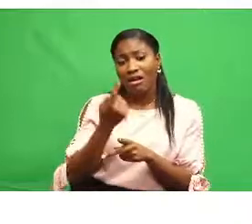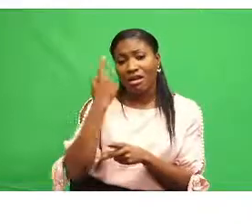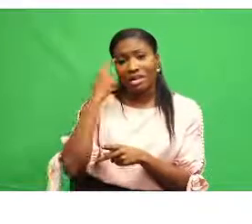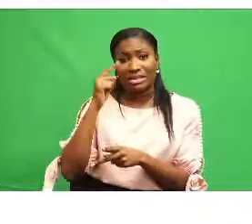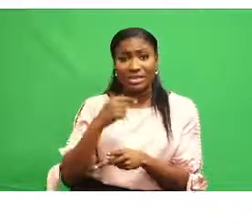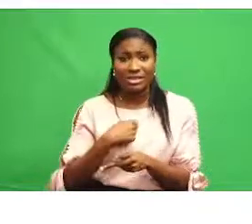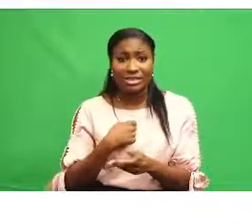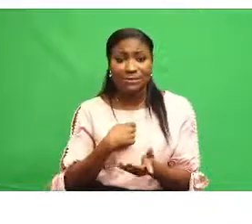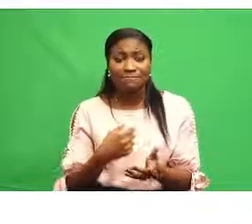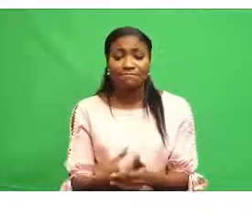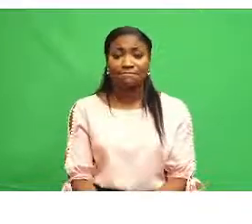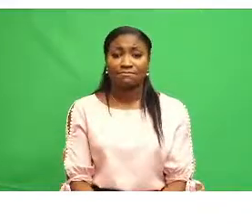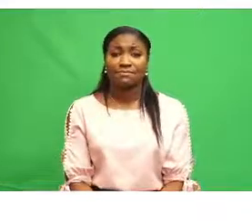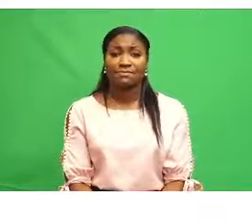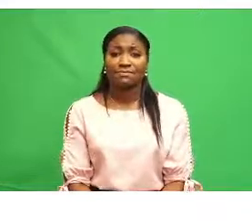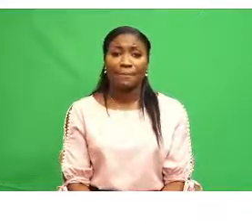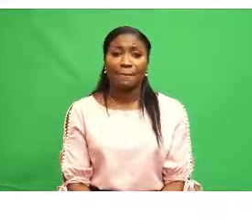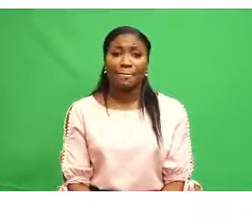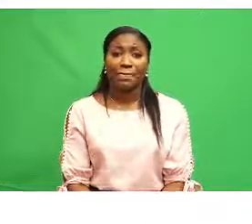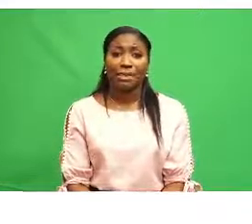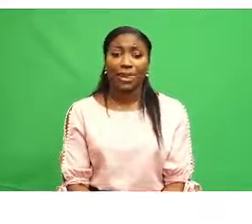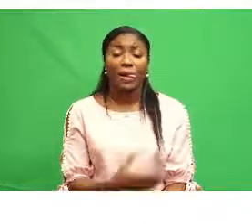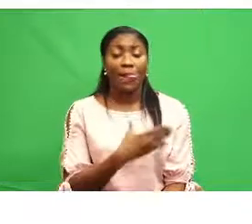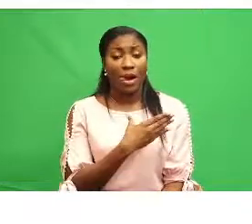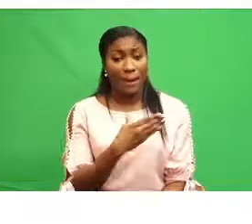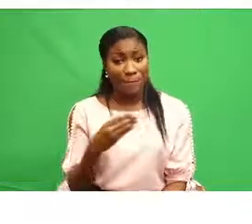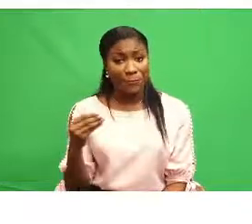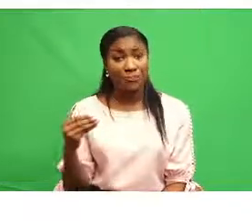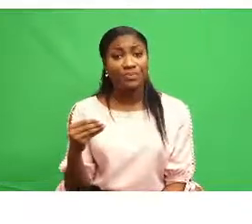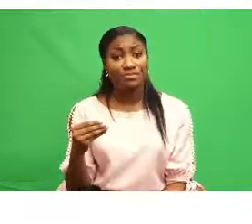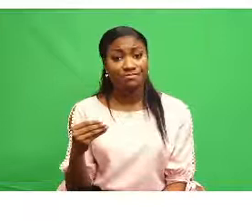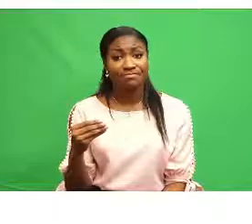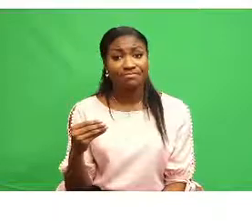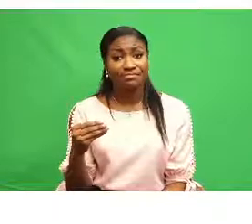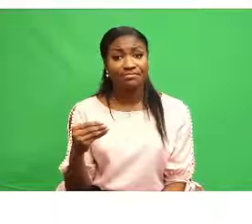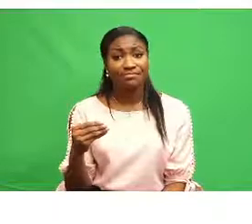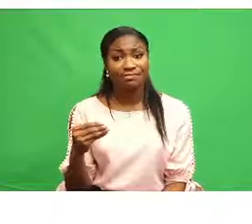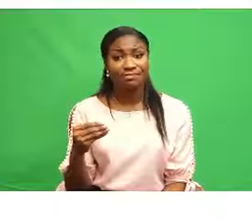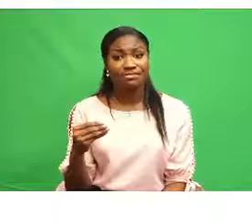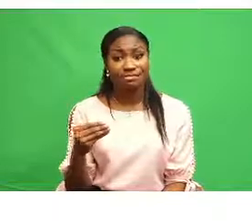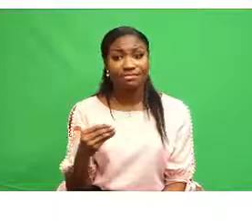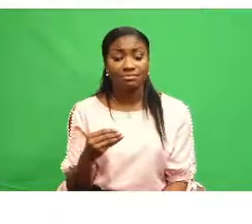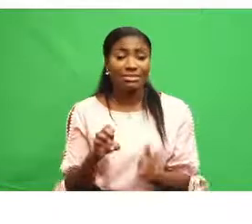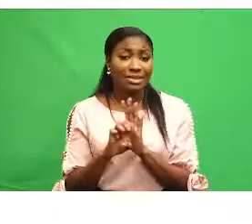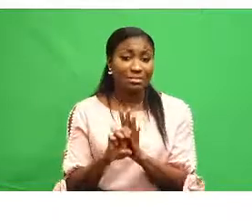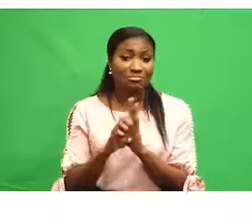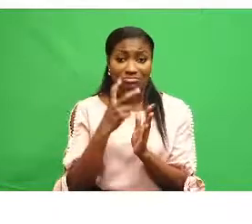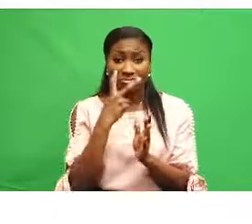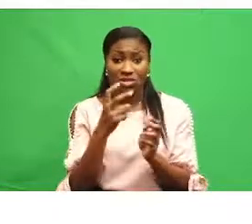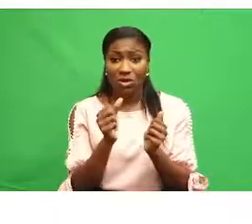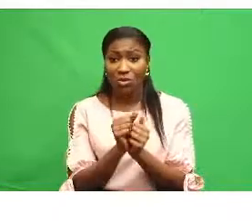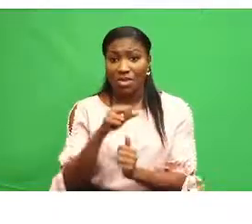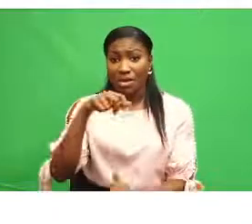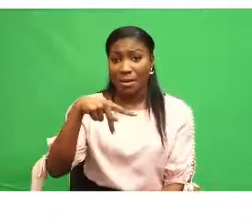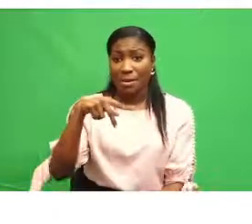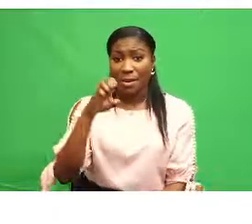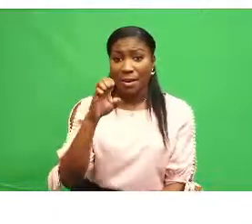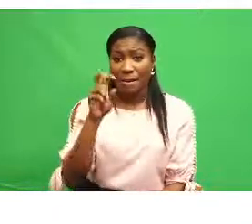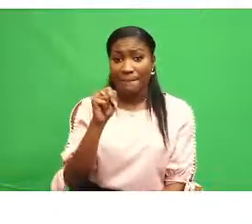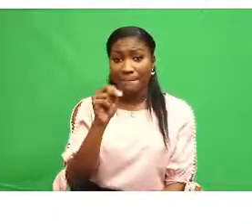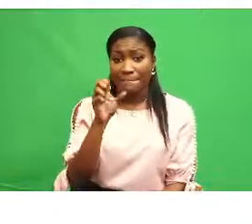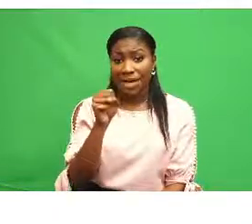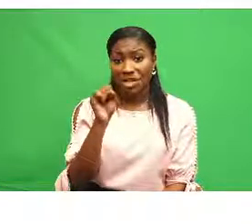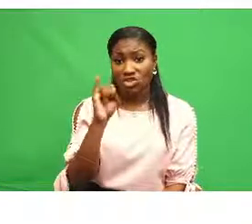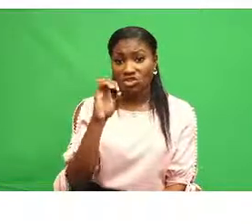you. And it's not uncommon where you, as we're talking pension here, you may be in receipt of a pension